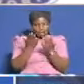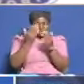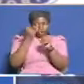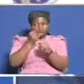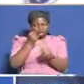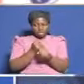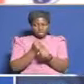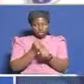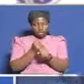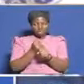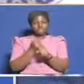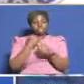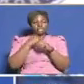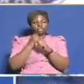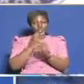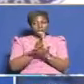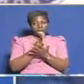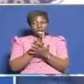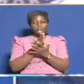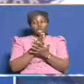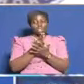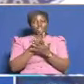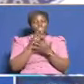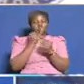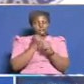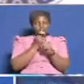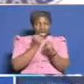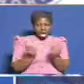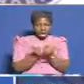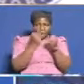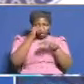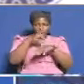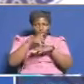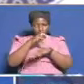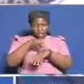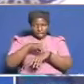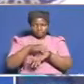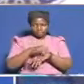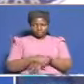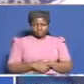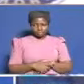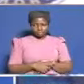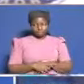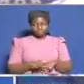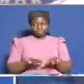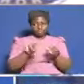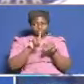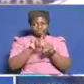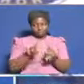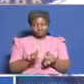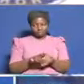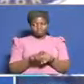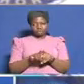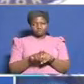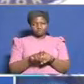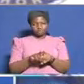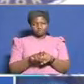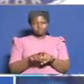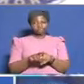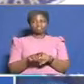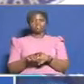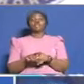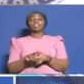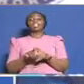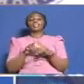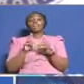turnaround time, due to timely service and repair and optimal availability of our marine crafts,